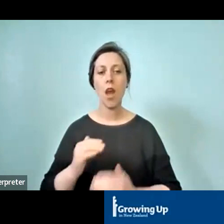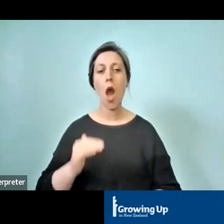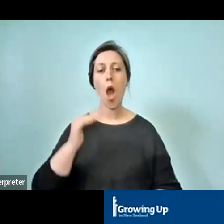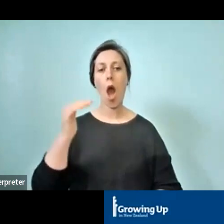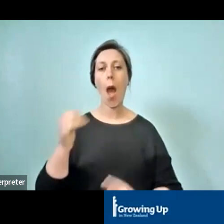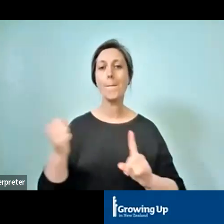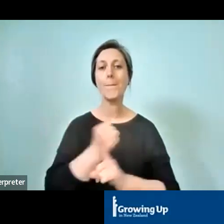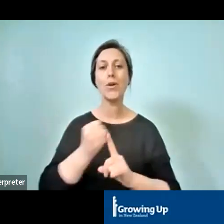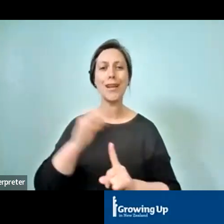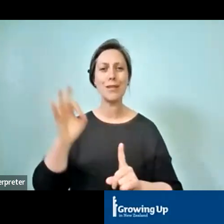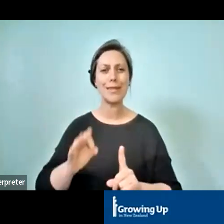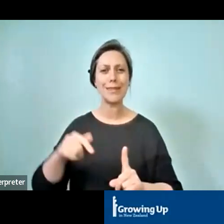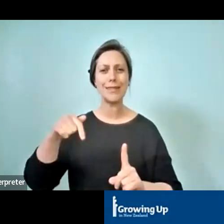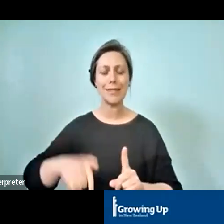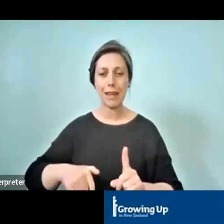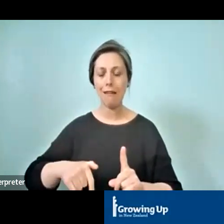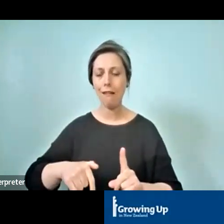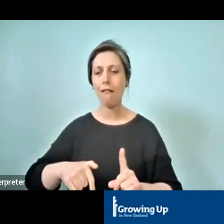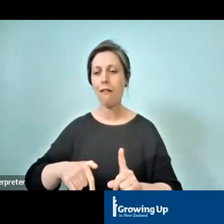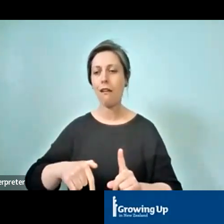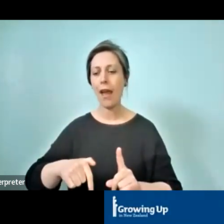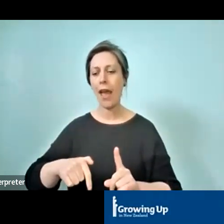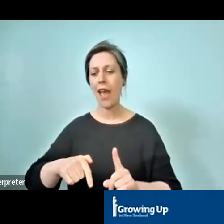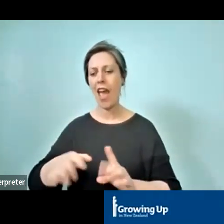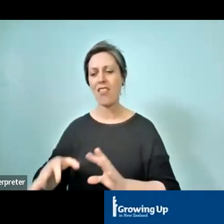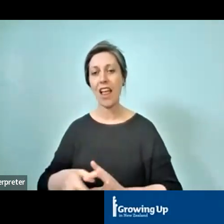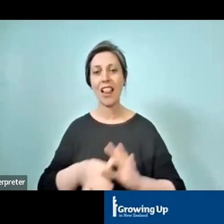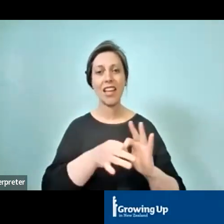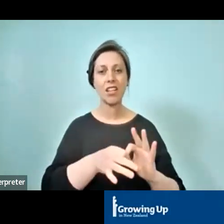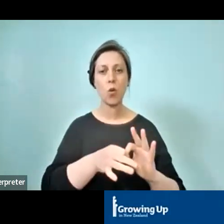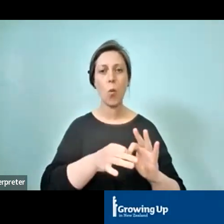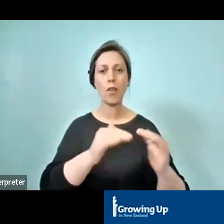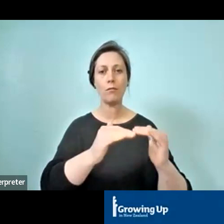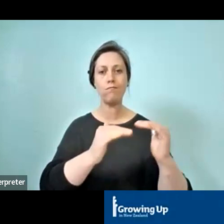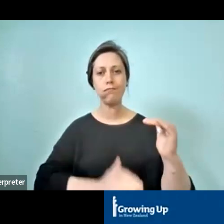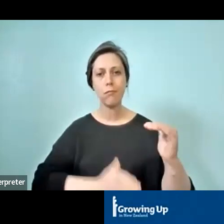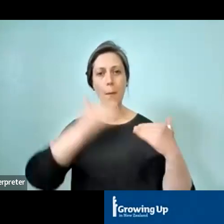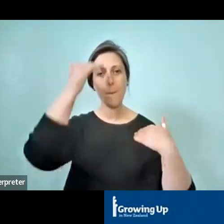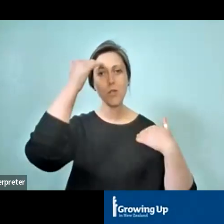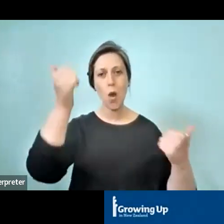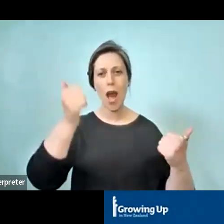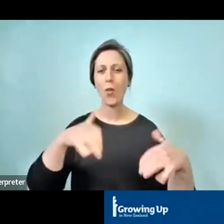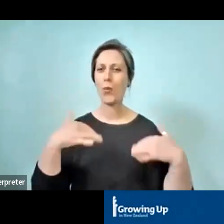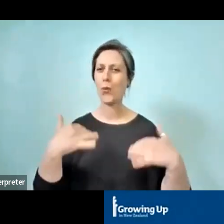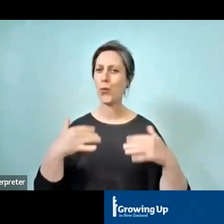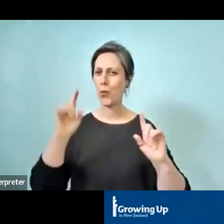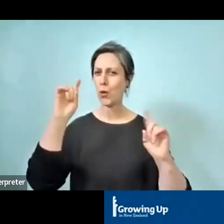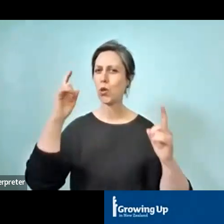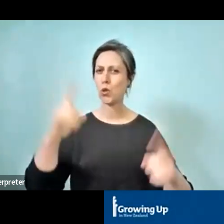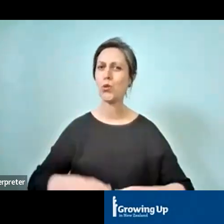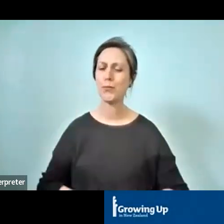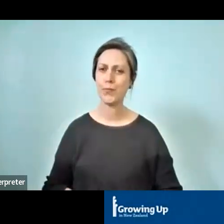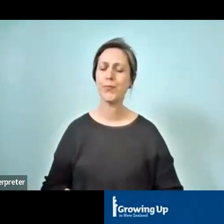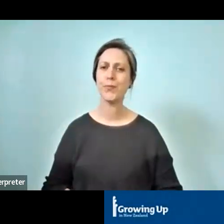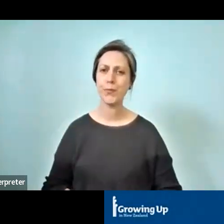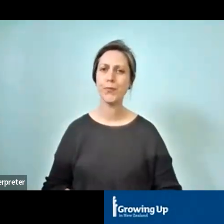bullying and the association with poorer mental health, I think is a big concern, and something that we